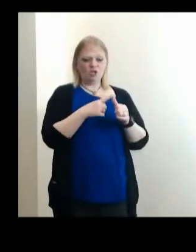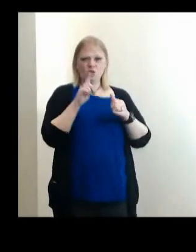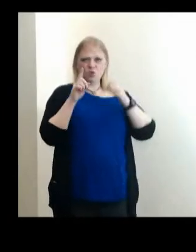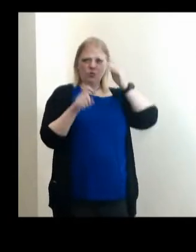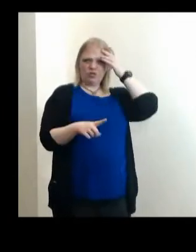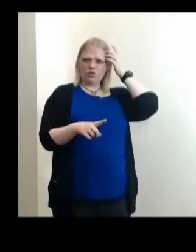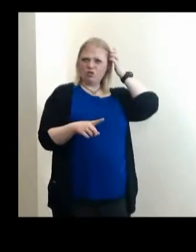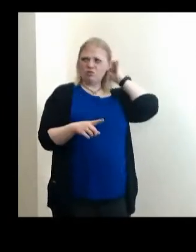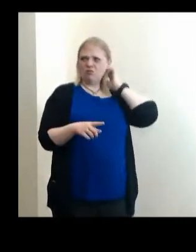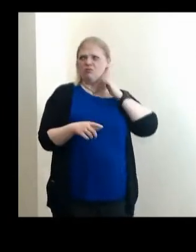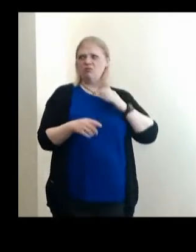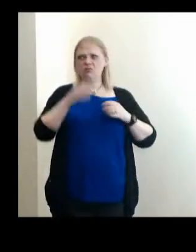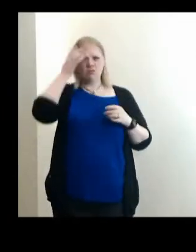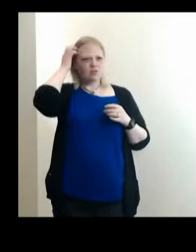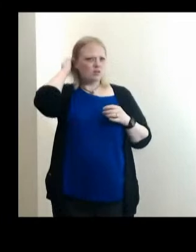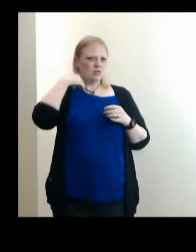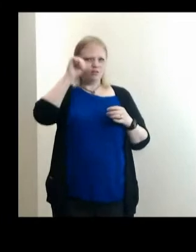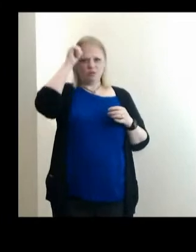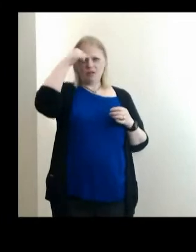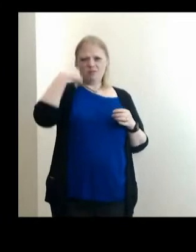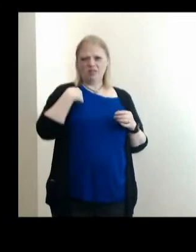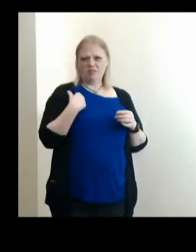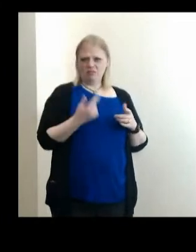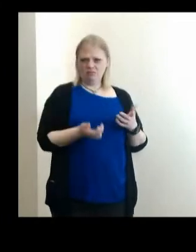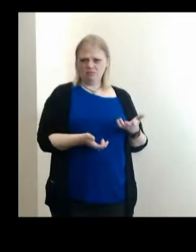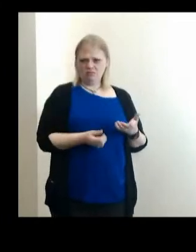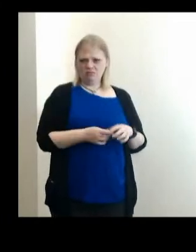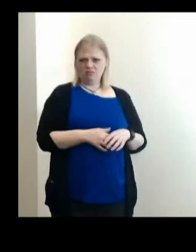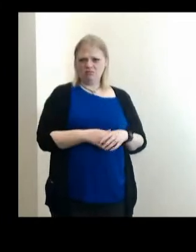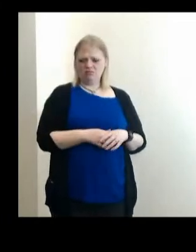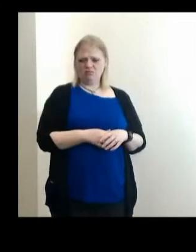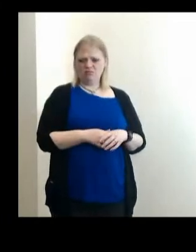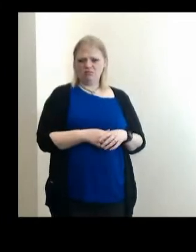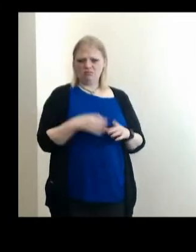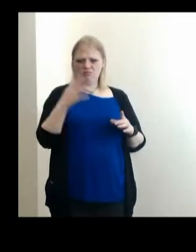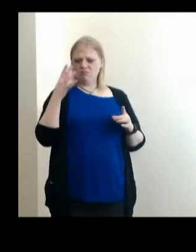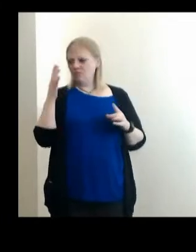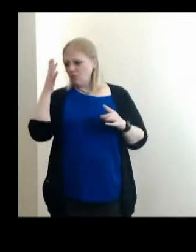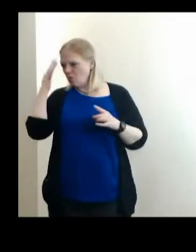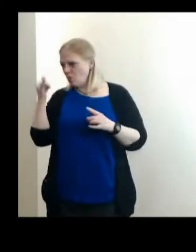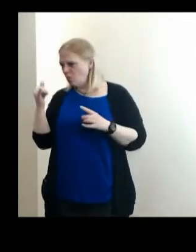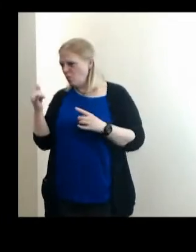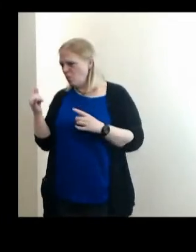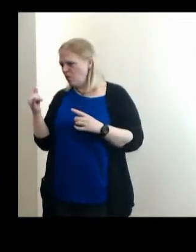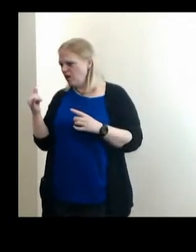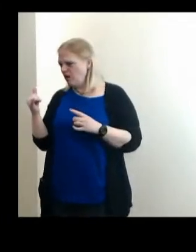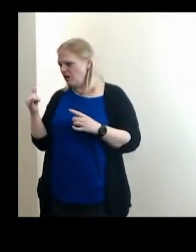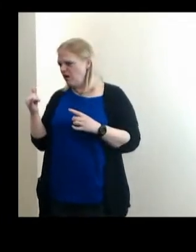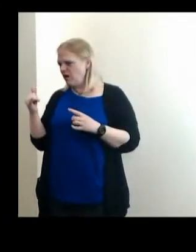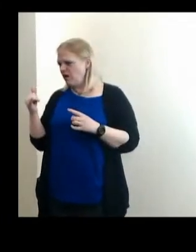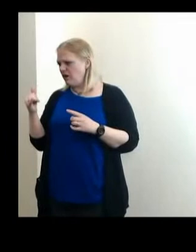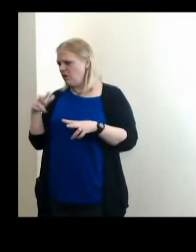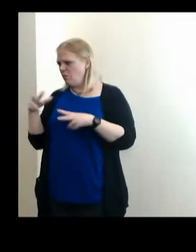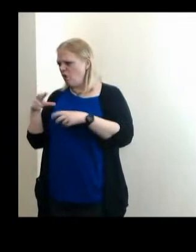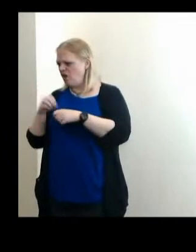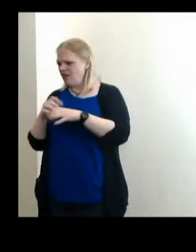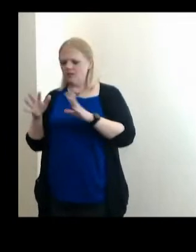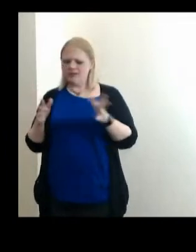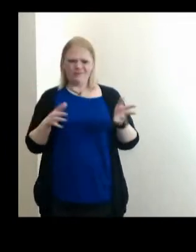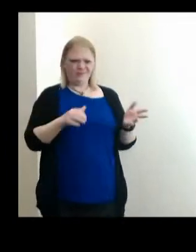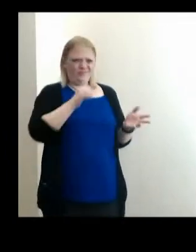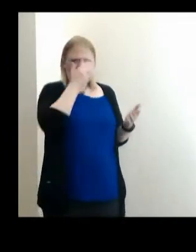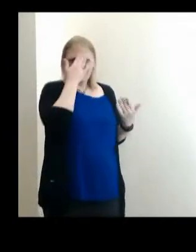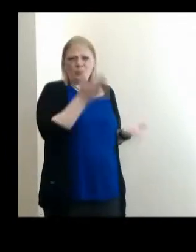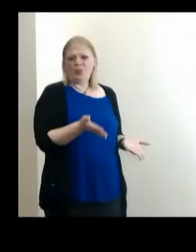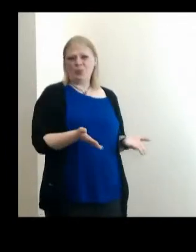just remind me once again. It's about why more people aren't getting vaccinated, even though Walking there's a lot up. of walk-ups. Yeah, I'm not